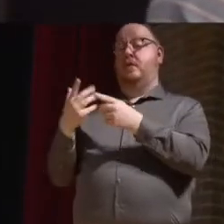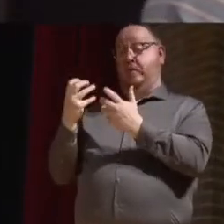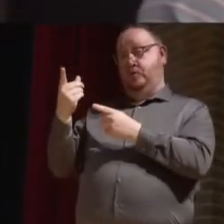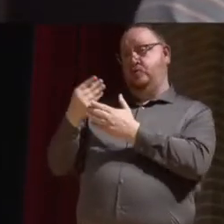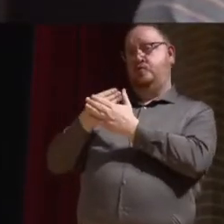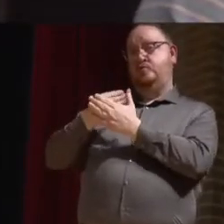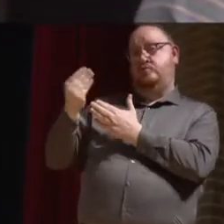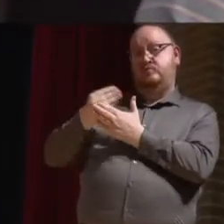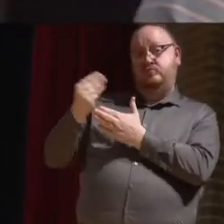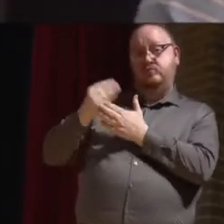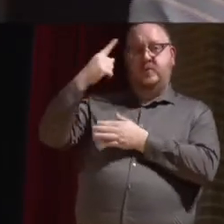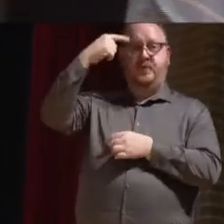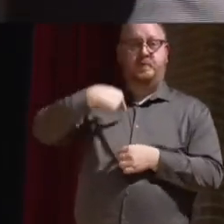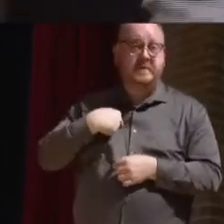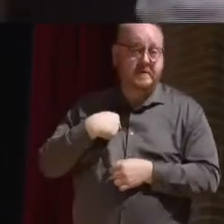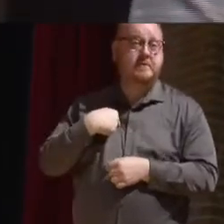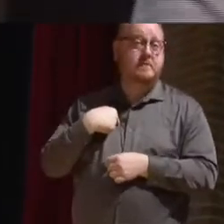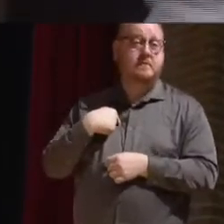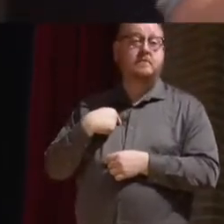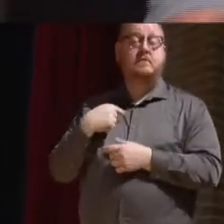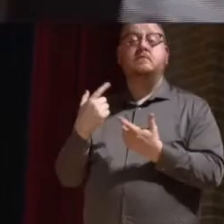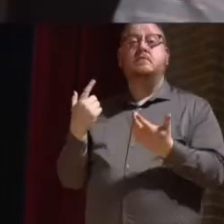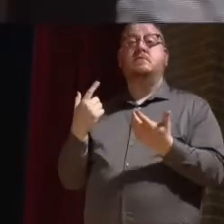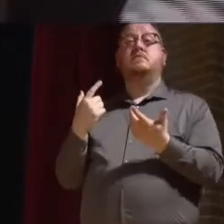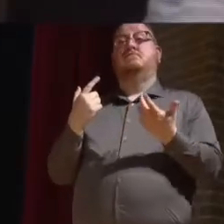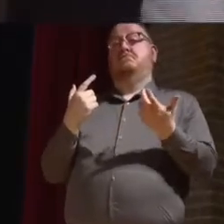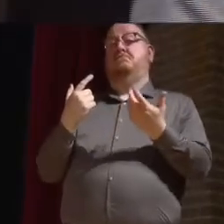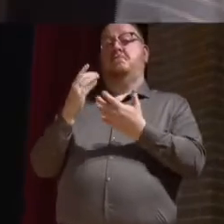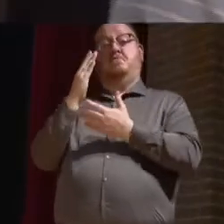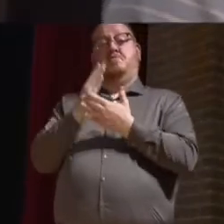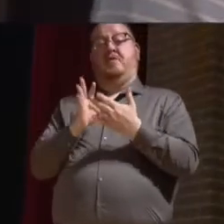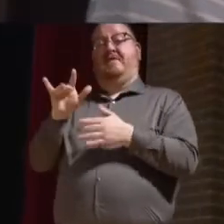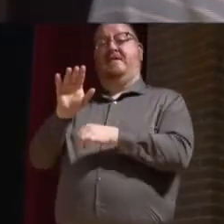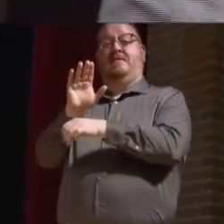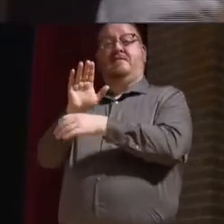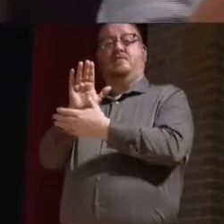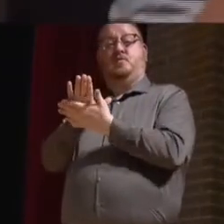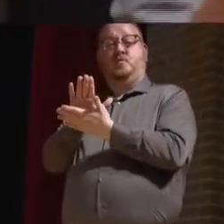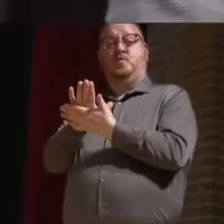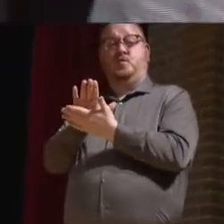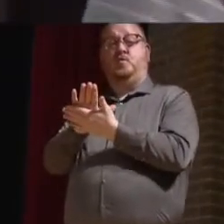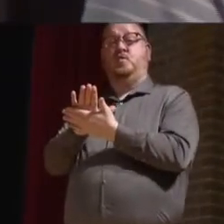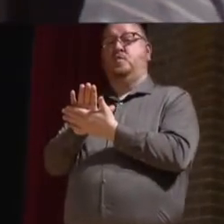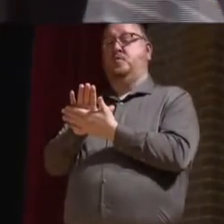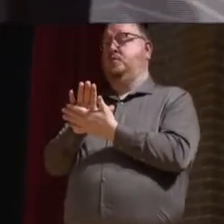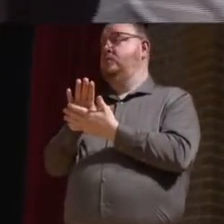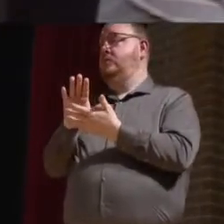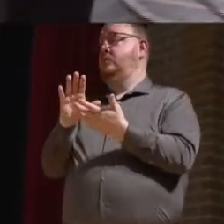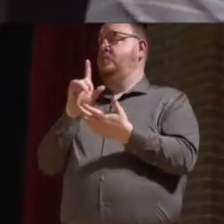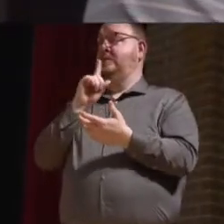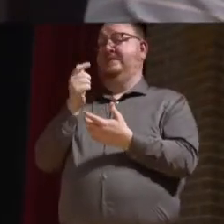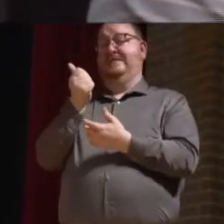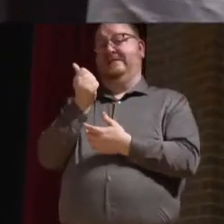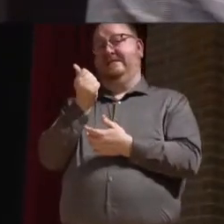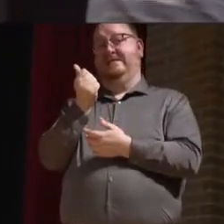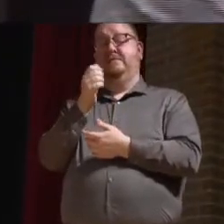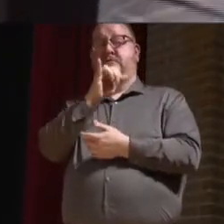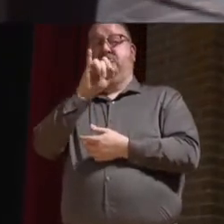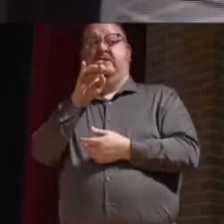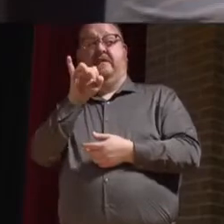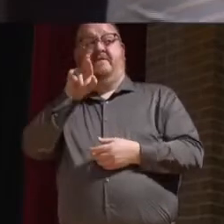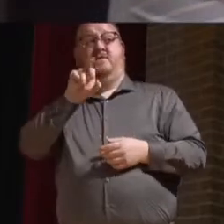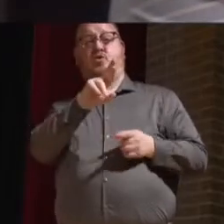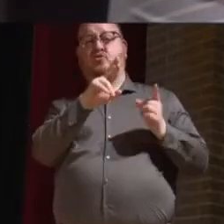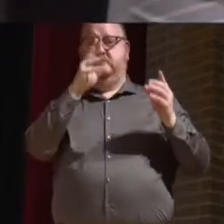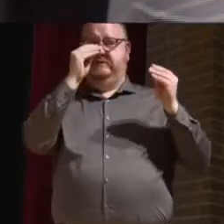students making those decisions and partnering with the schools in the GISD. And Jennifer, any student that she has that